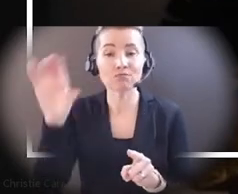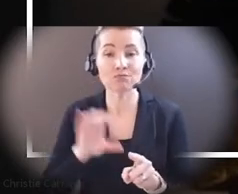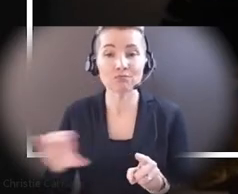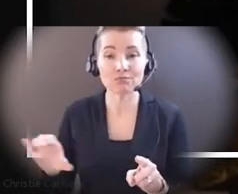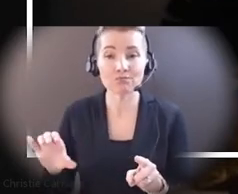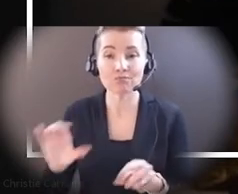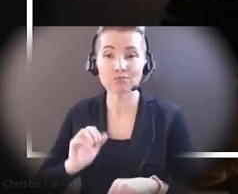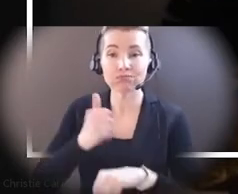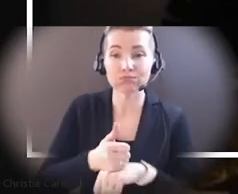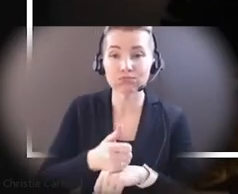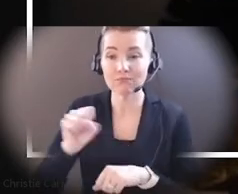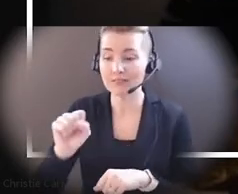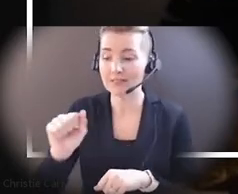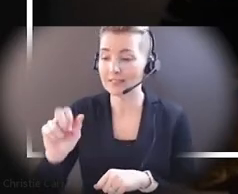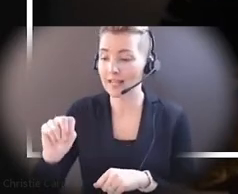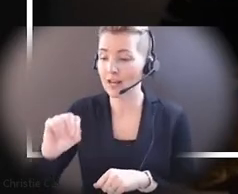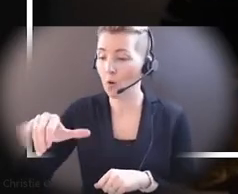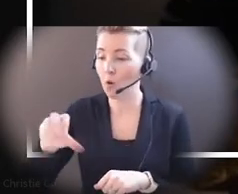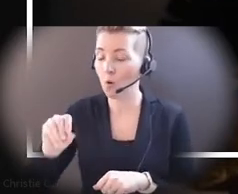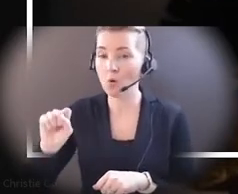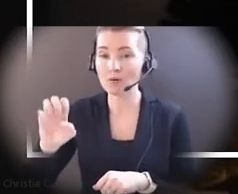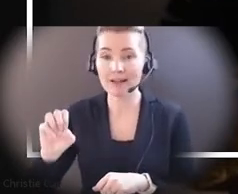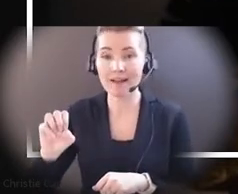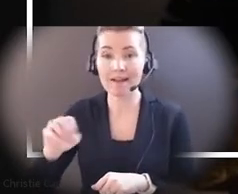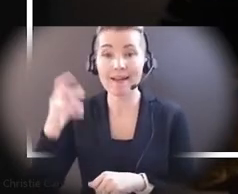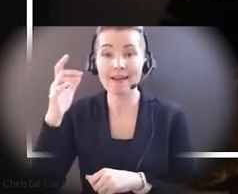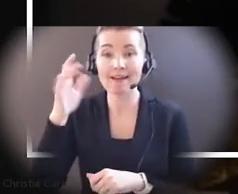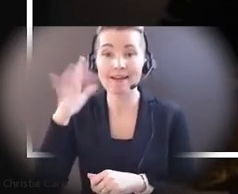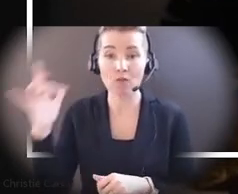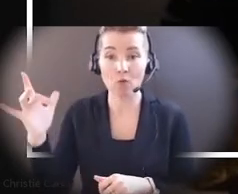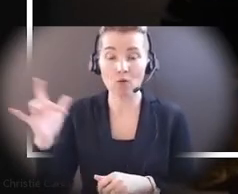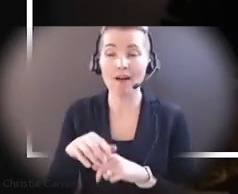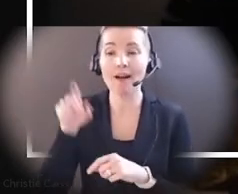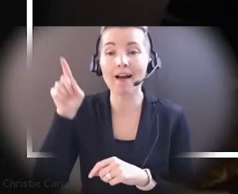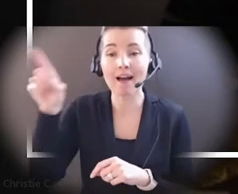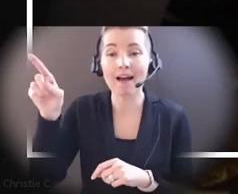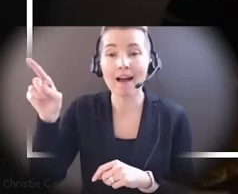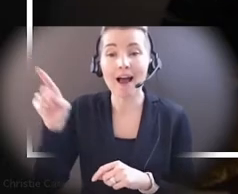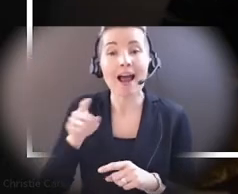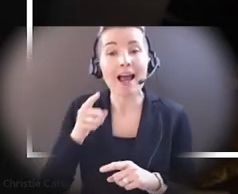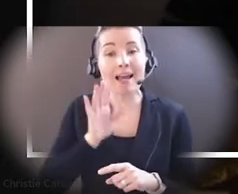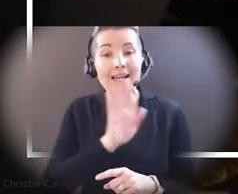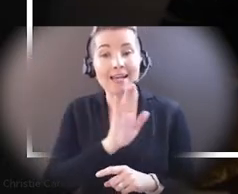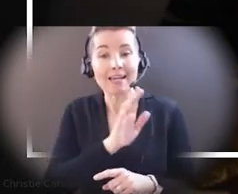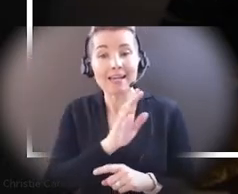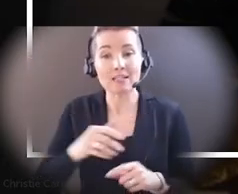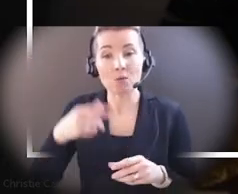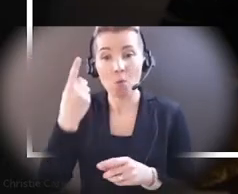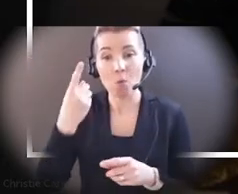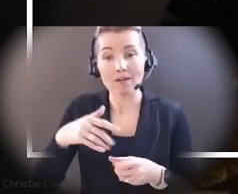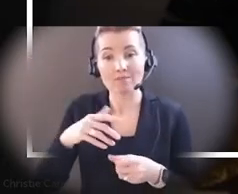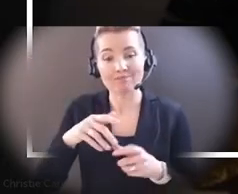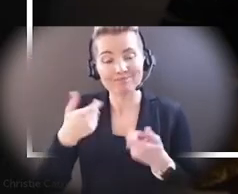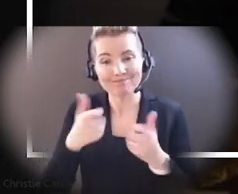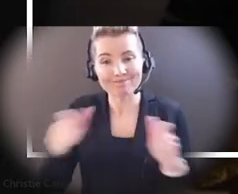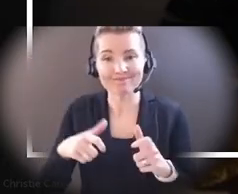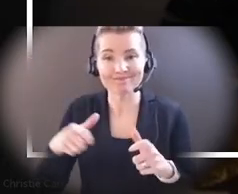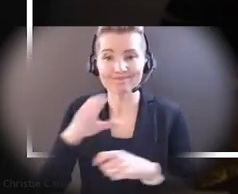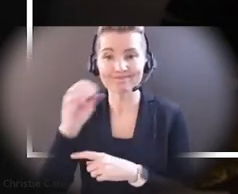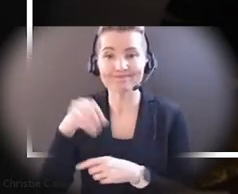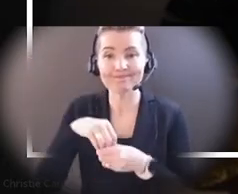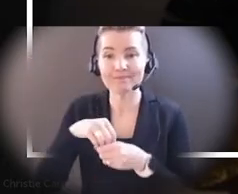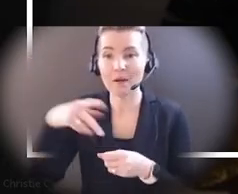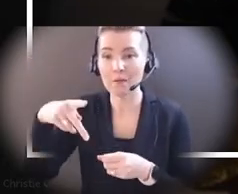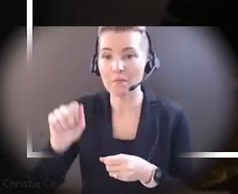headquarters in San Jose, California, while Skype has erected one key arm of its operations in Palo Alto, California. This